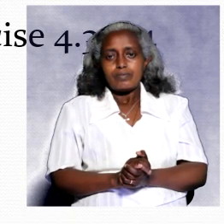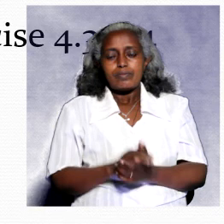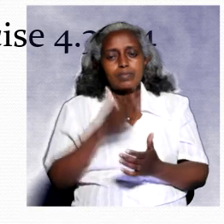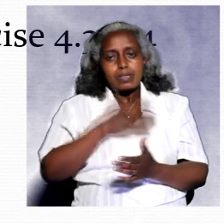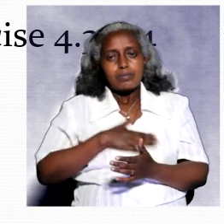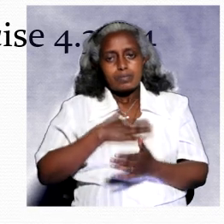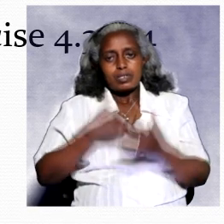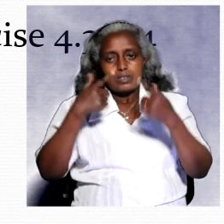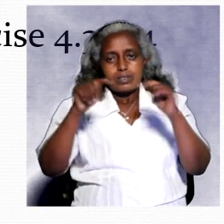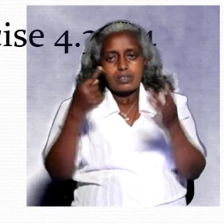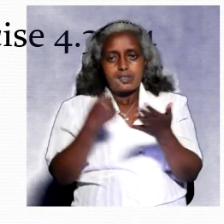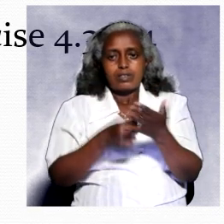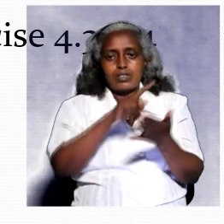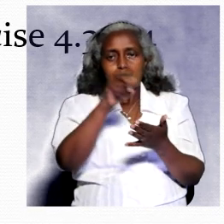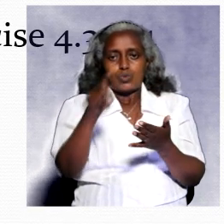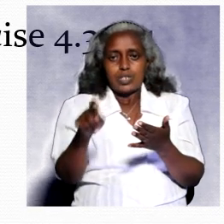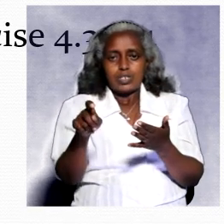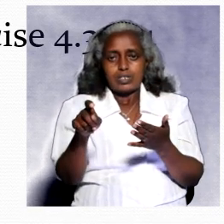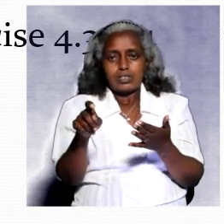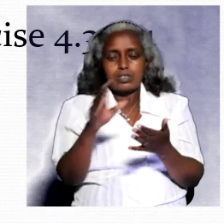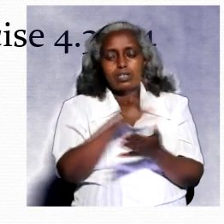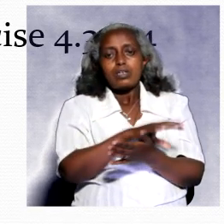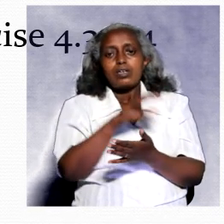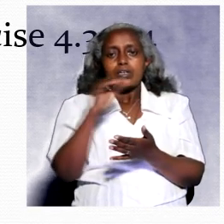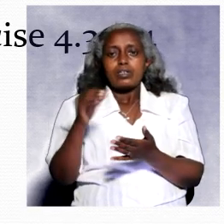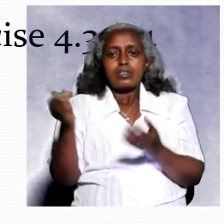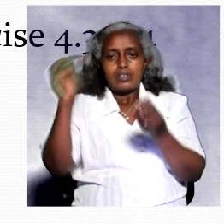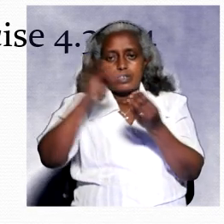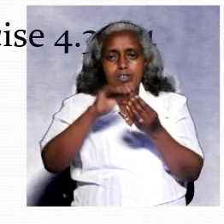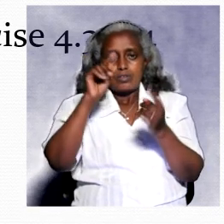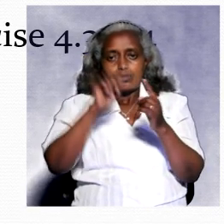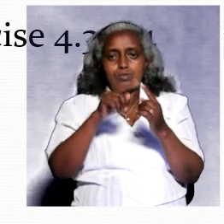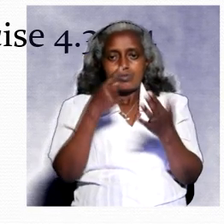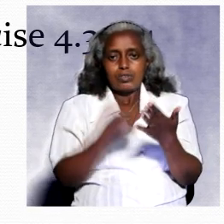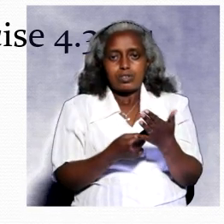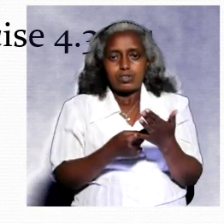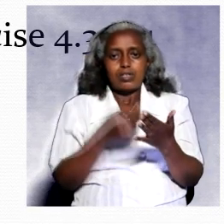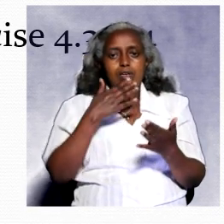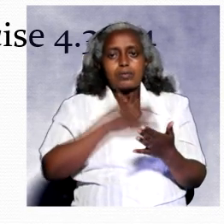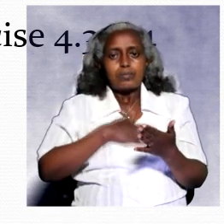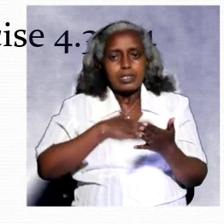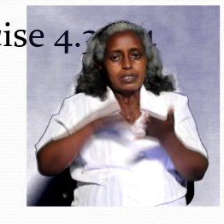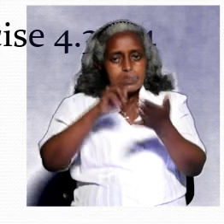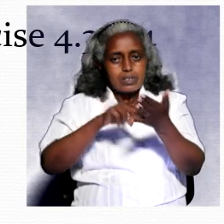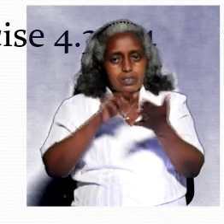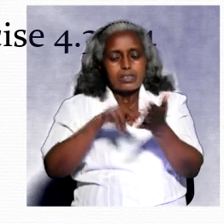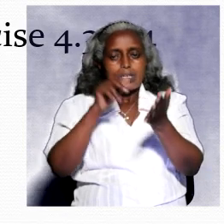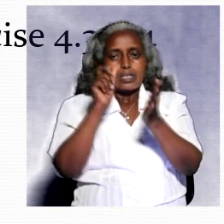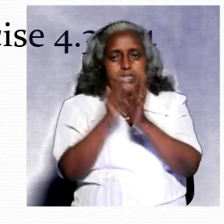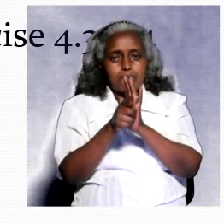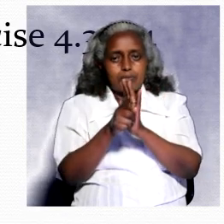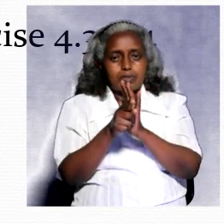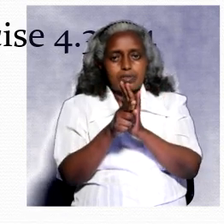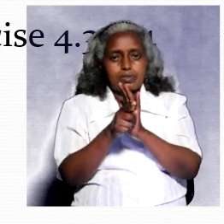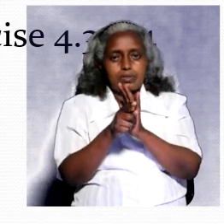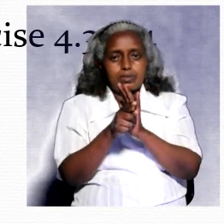Please try these questions, and in addition to this, please read examples